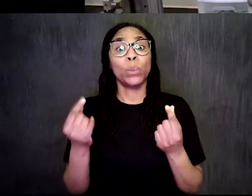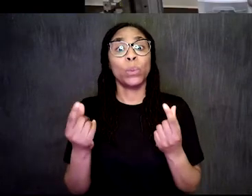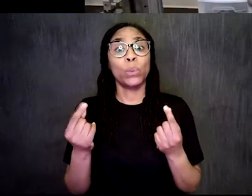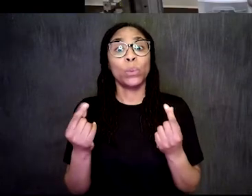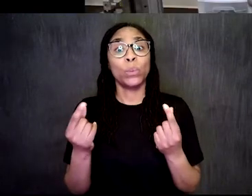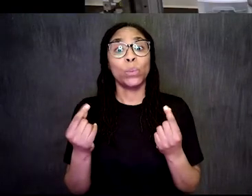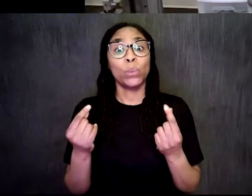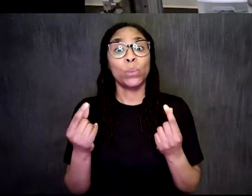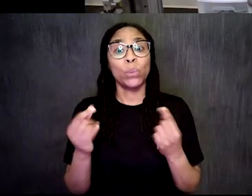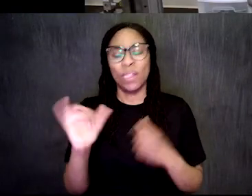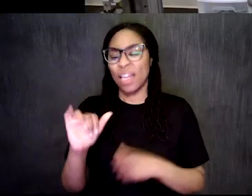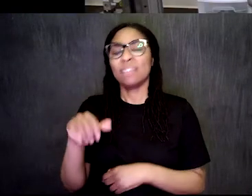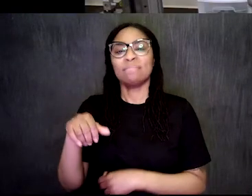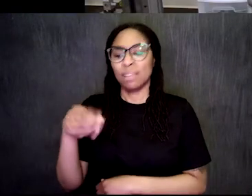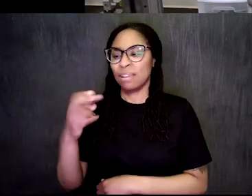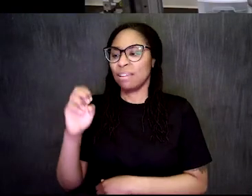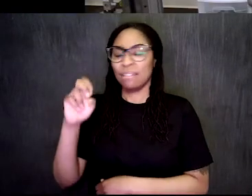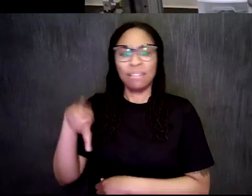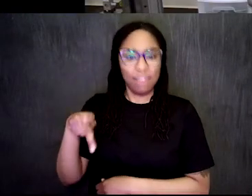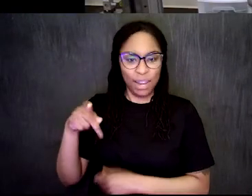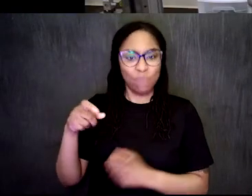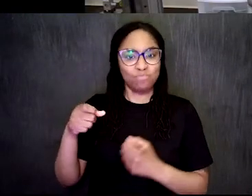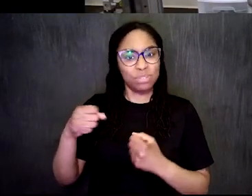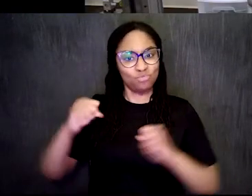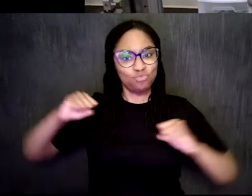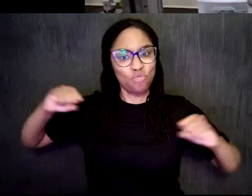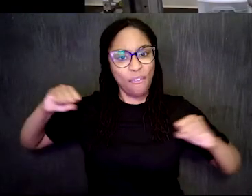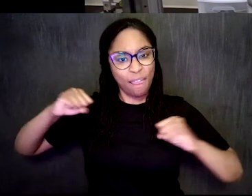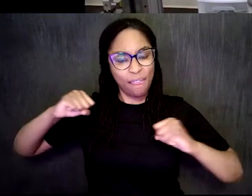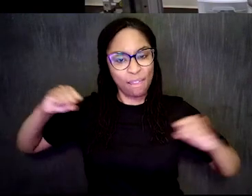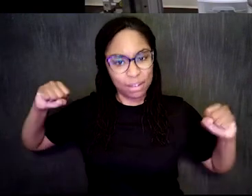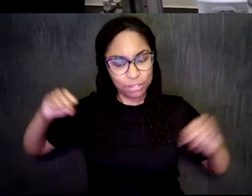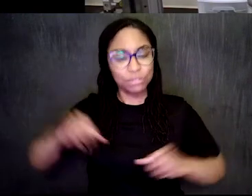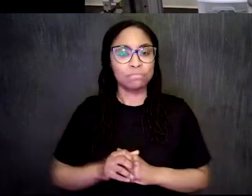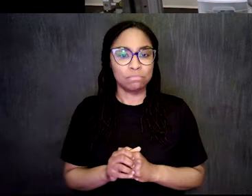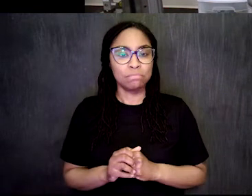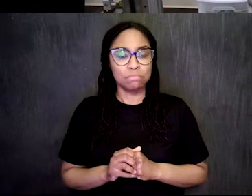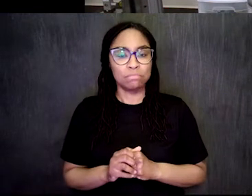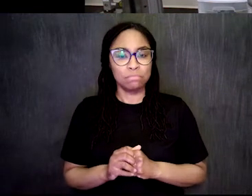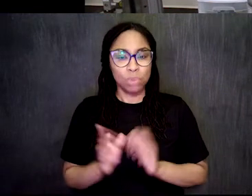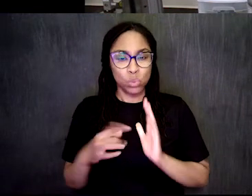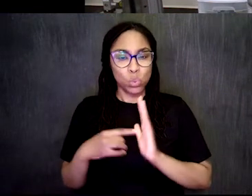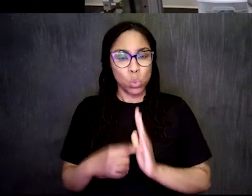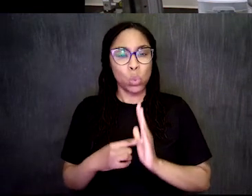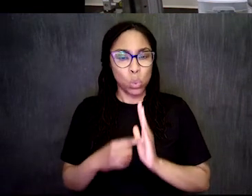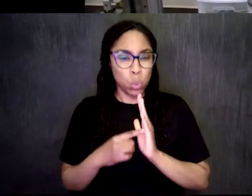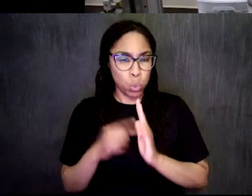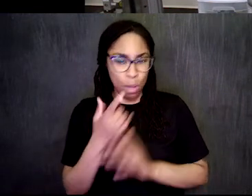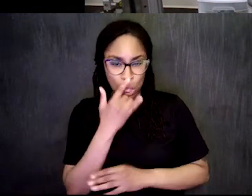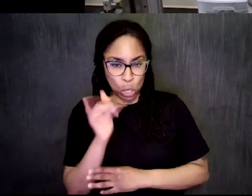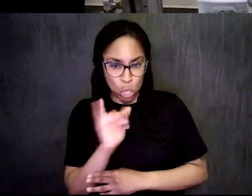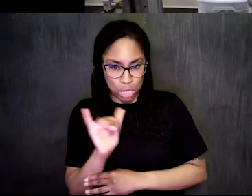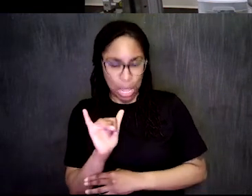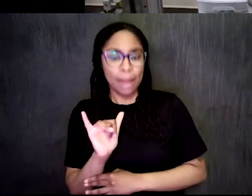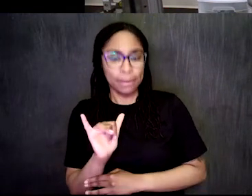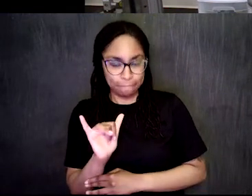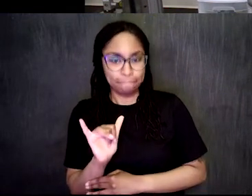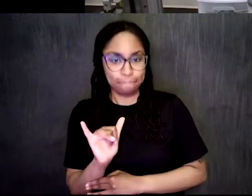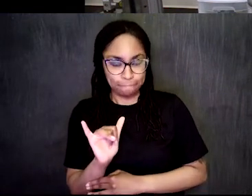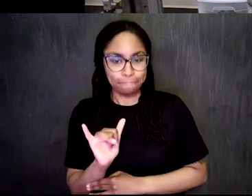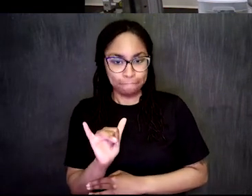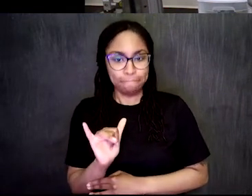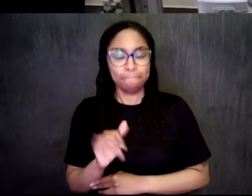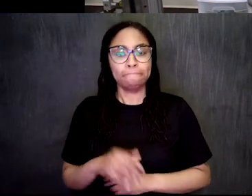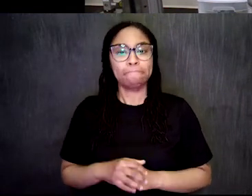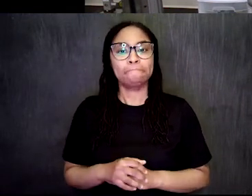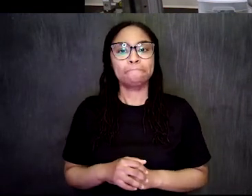All right, the next exercise we're going to do is a modified hip stretch. So for this position, we're going to bring one knee to our chest, and then we're going to try keeping